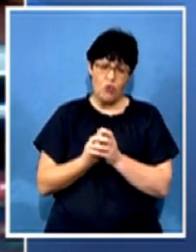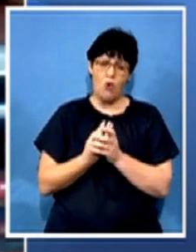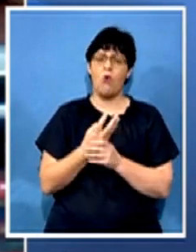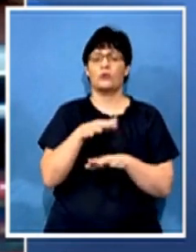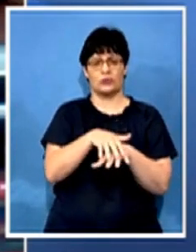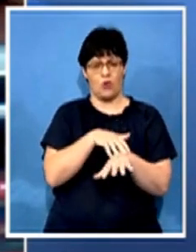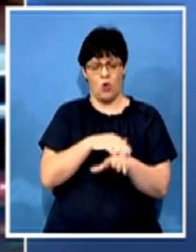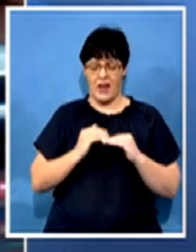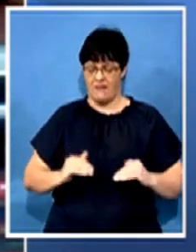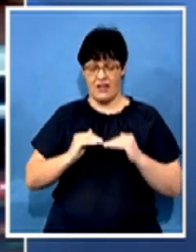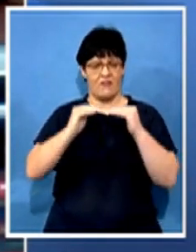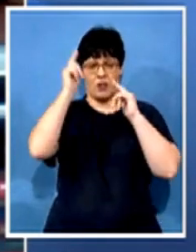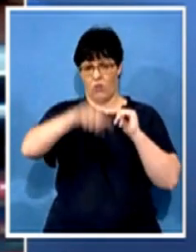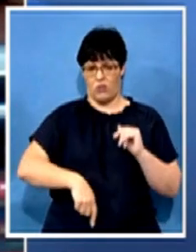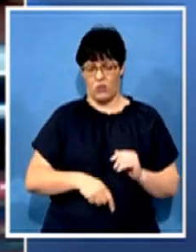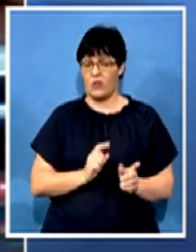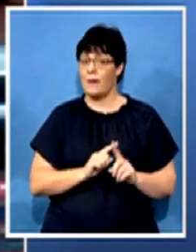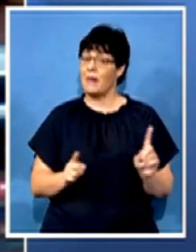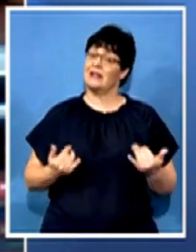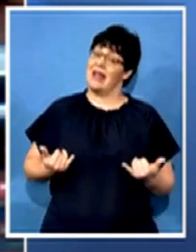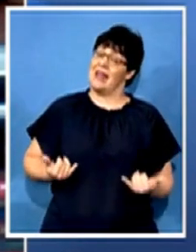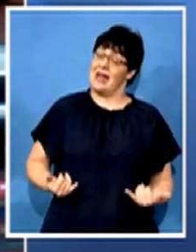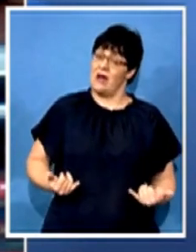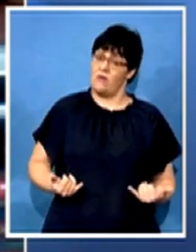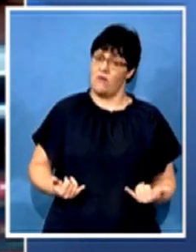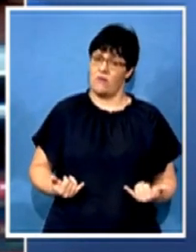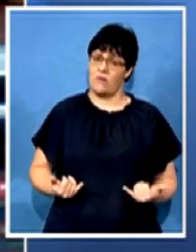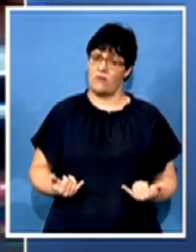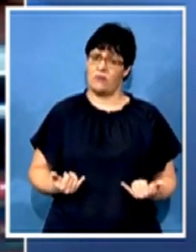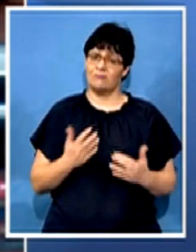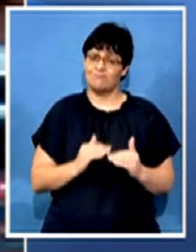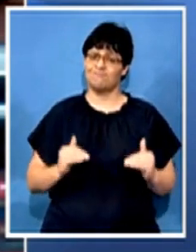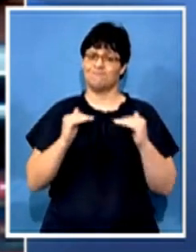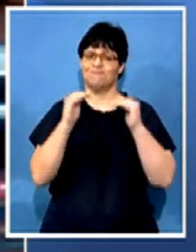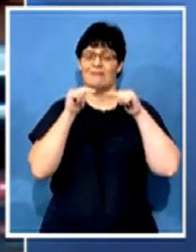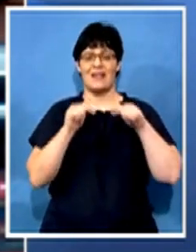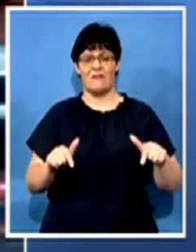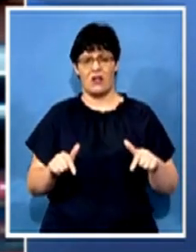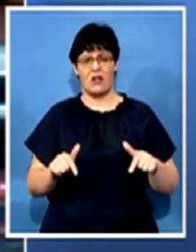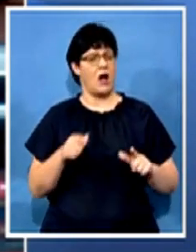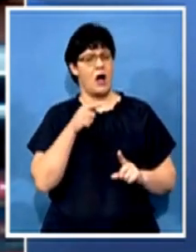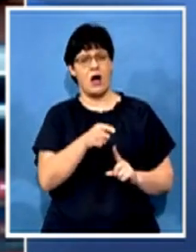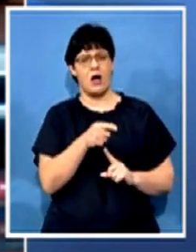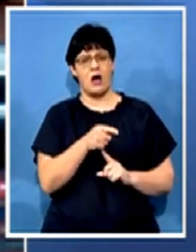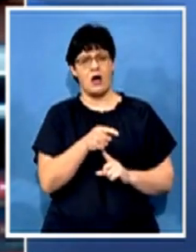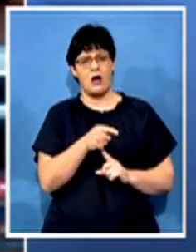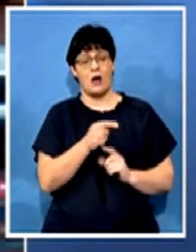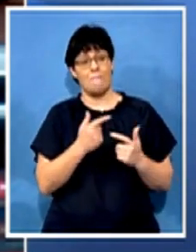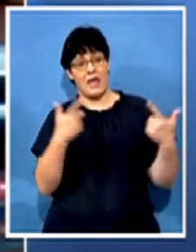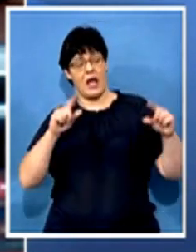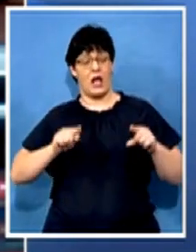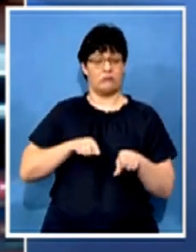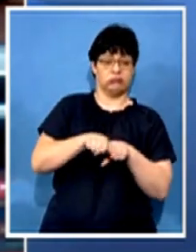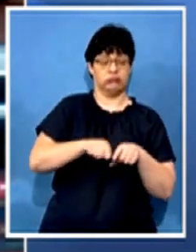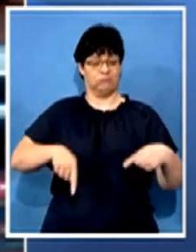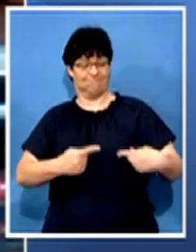at the moment it is at the level where we can say it is one of the big contenders. The fight in KwaZulu-Natal, even in